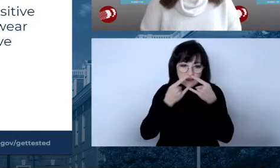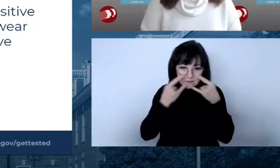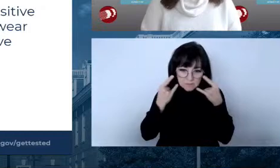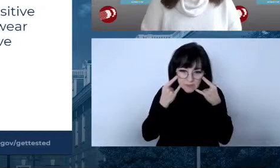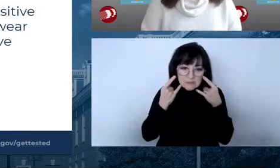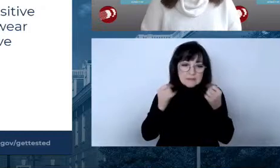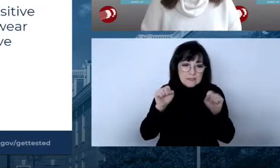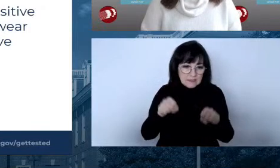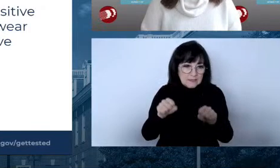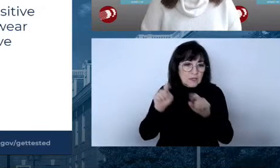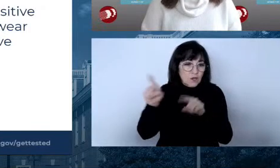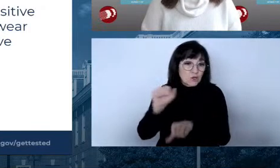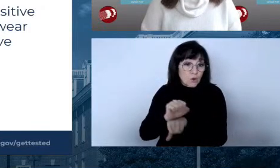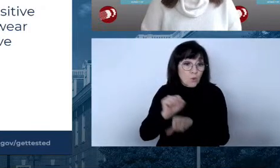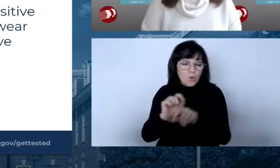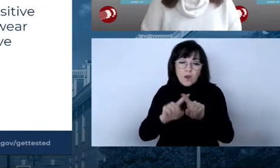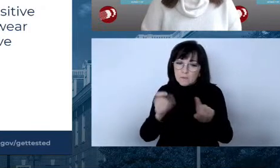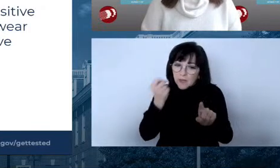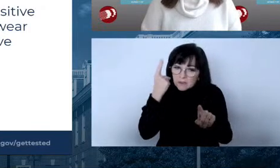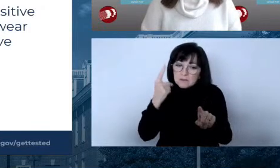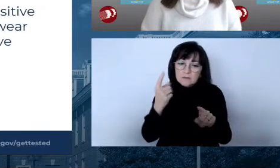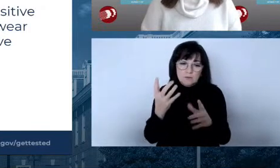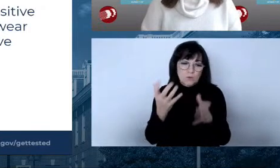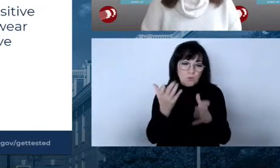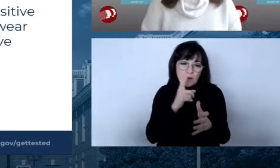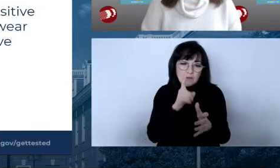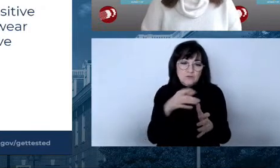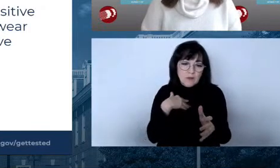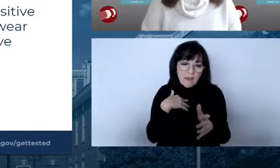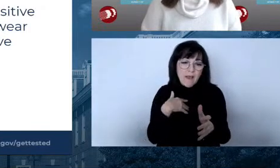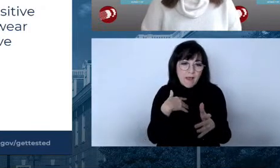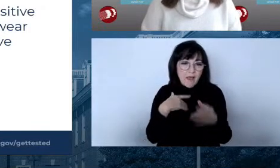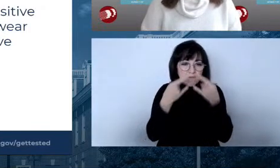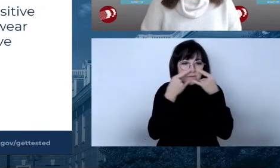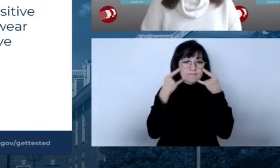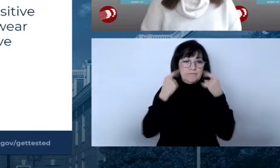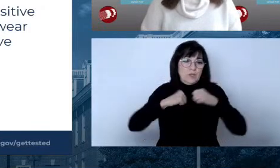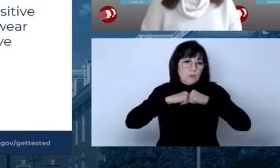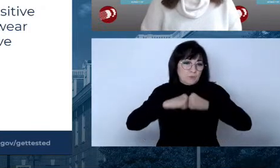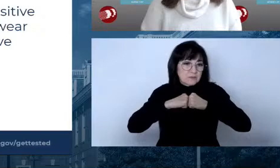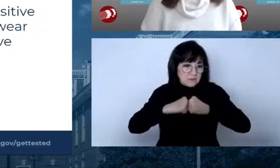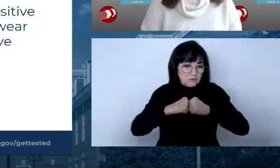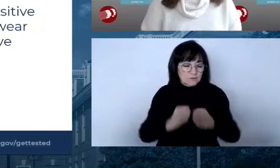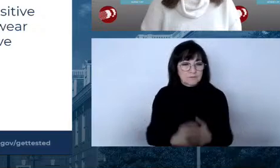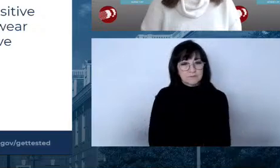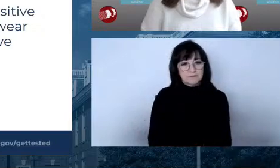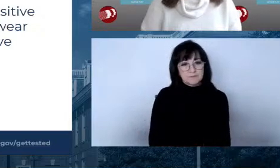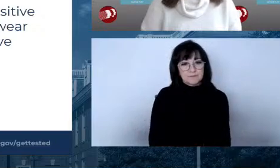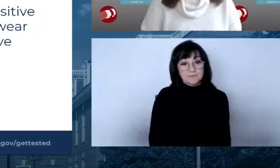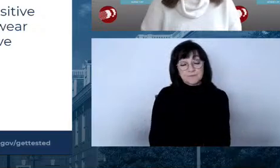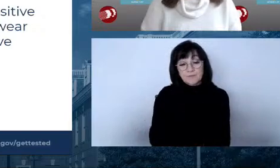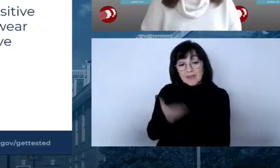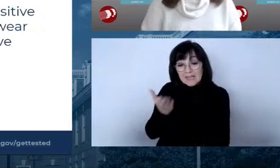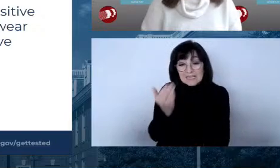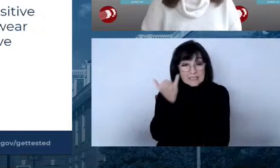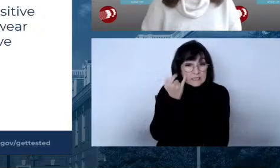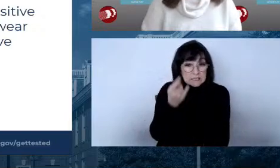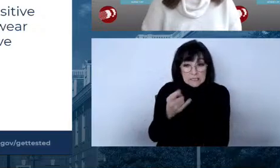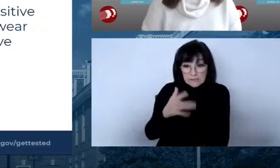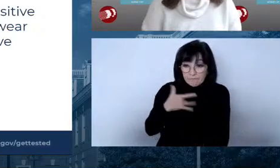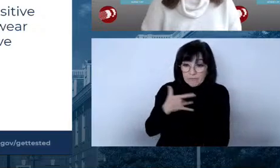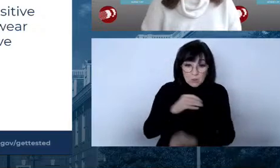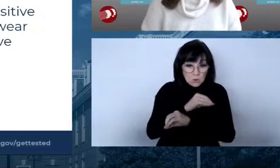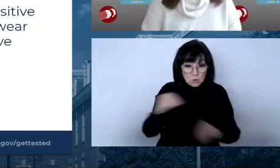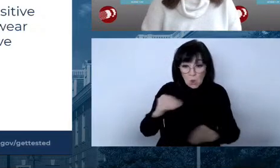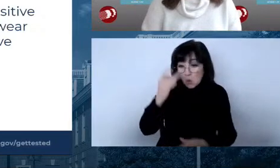And this is subject to, as with everything, there's a caveat with these this guidance, but this is really subject to if you don't have symptoms. As the governor